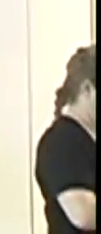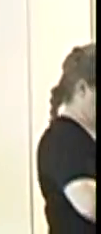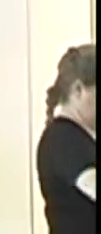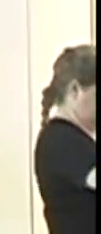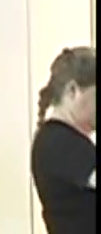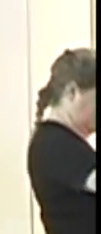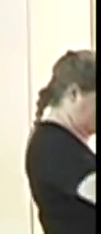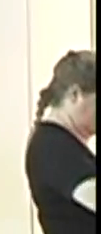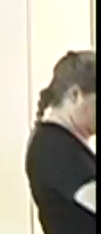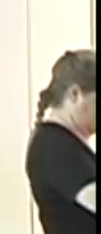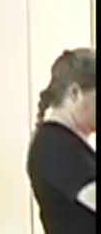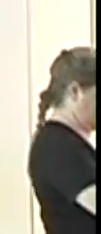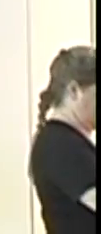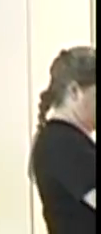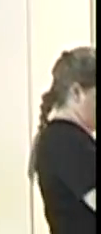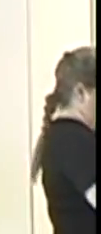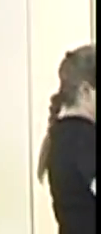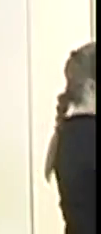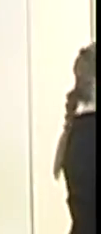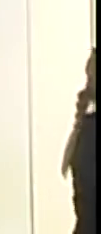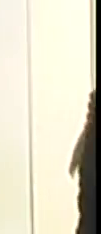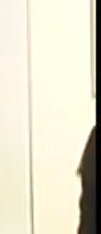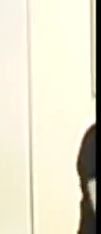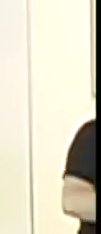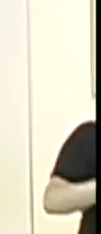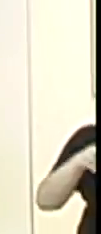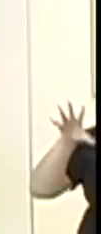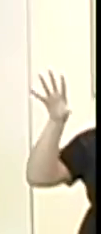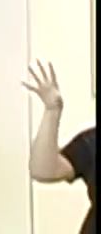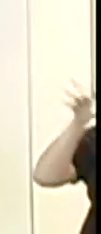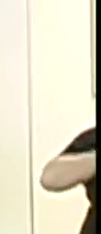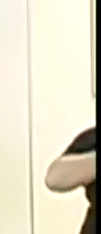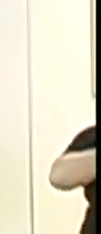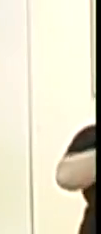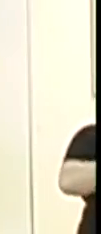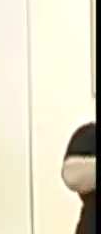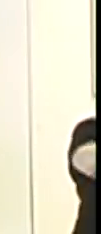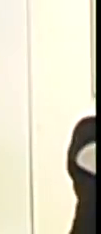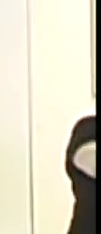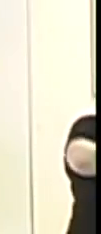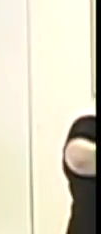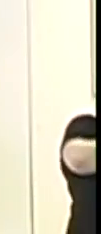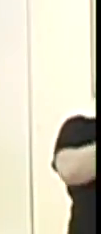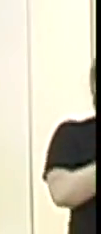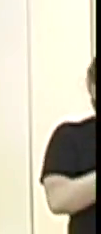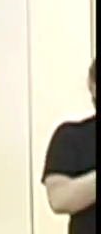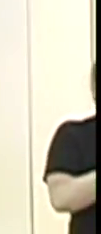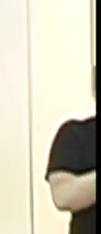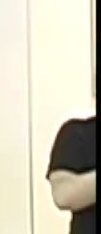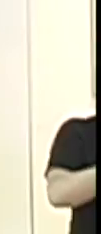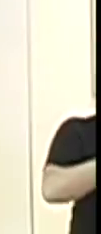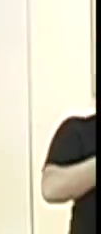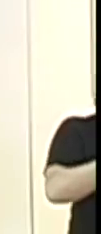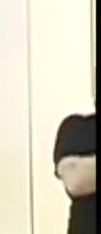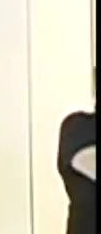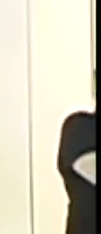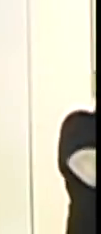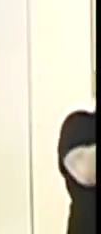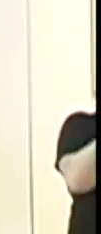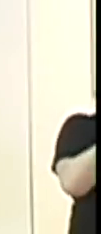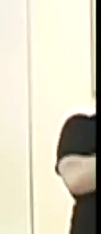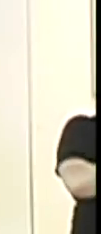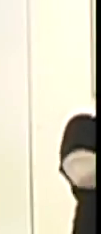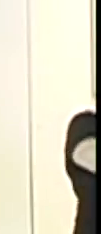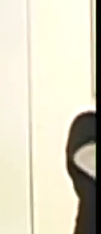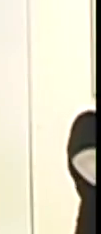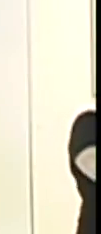target, then children will tend to substitute a joint that is proximal to the target joint. So that is